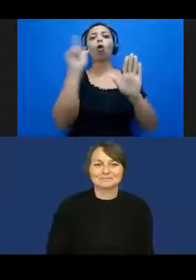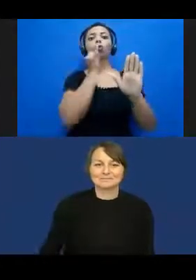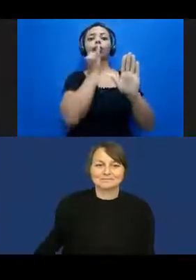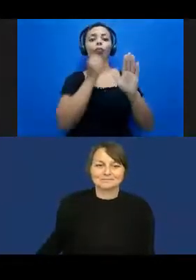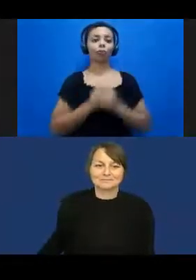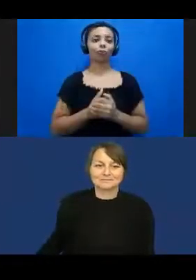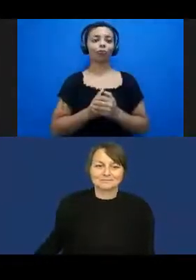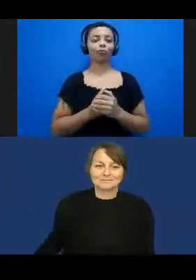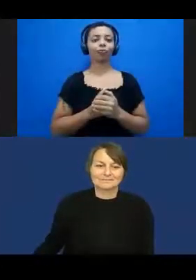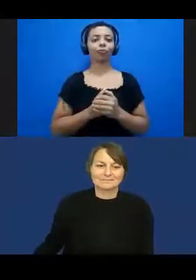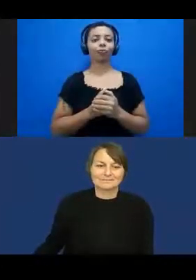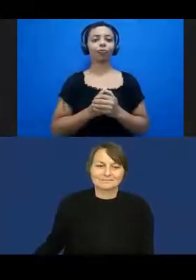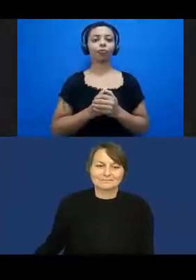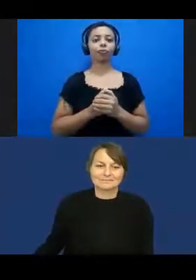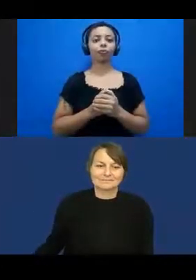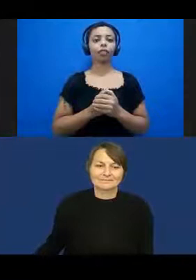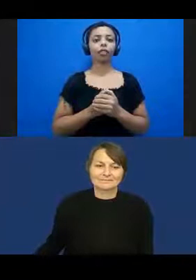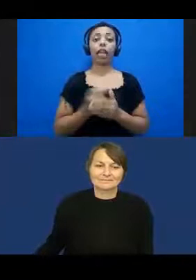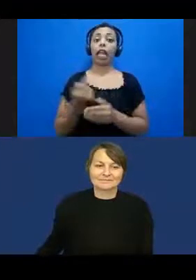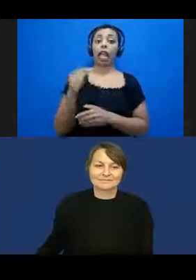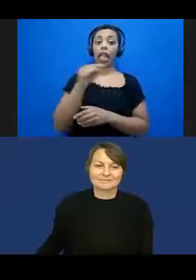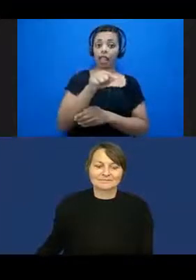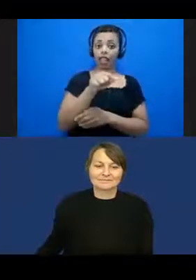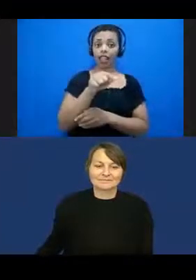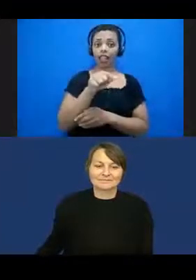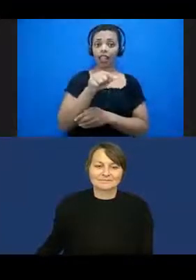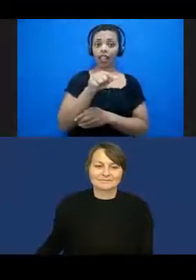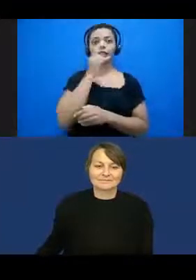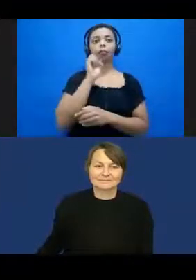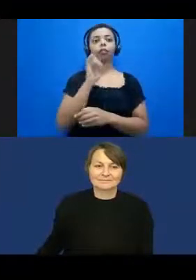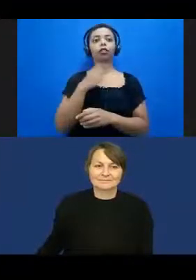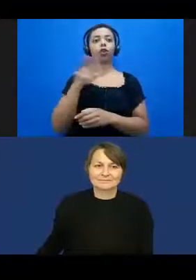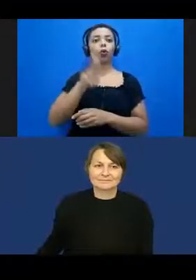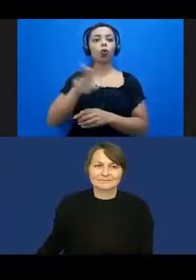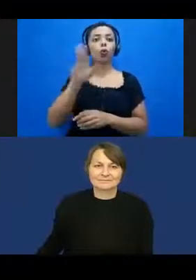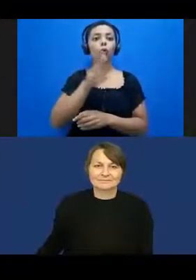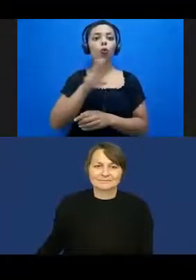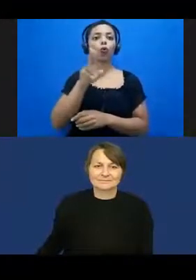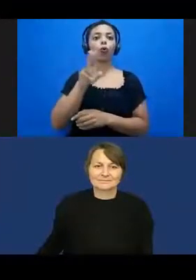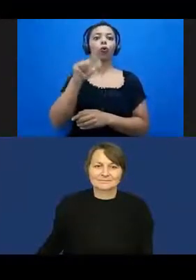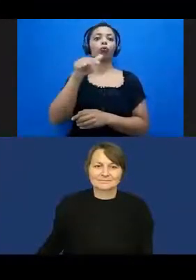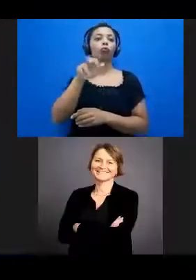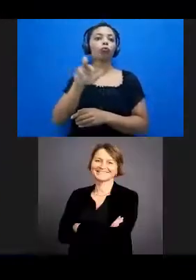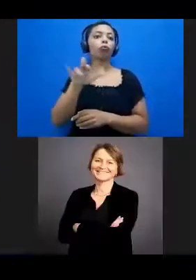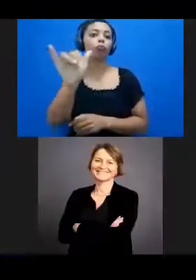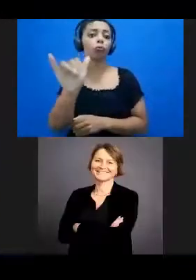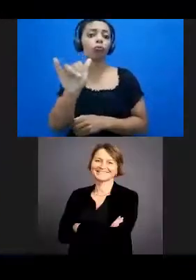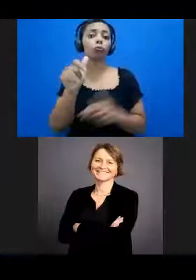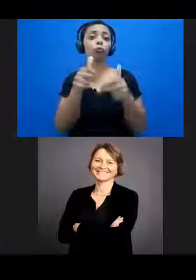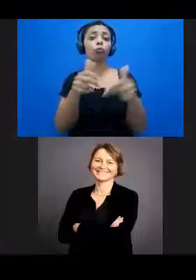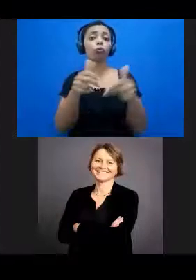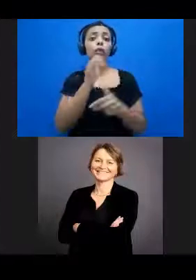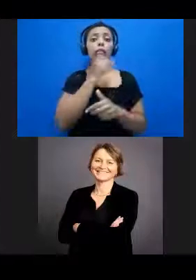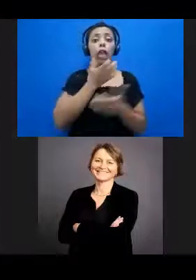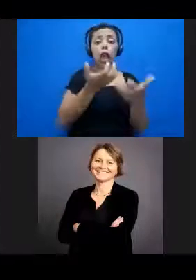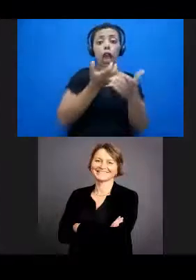So in this case, when the user makes the query, find my object, the first thing we do is check,